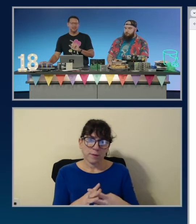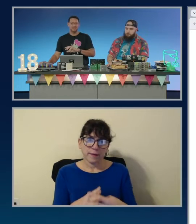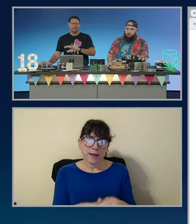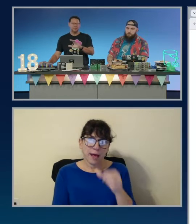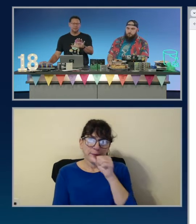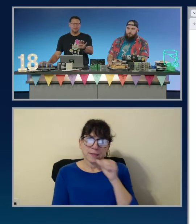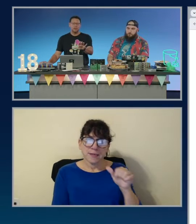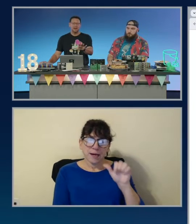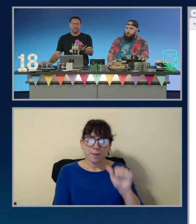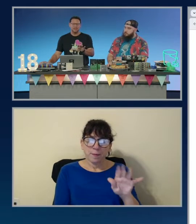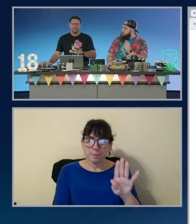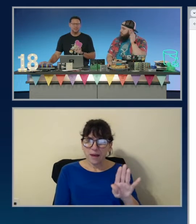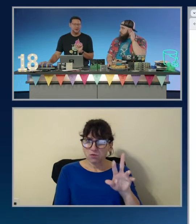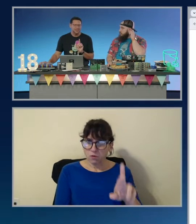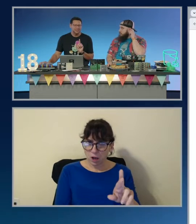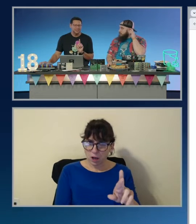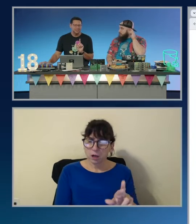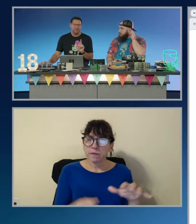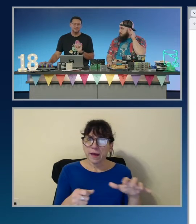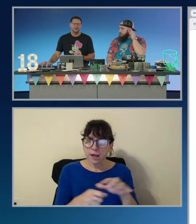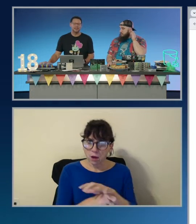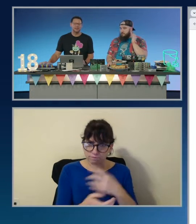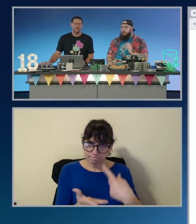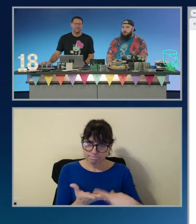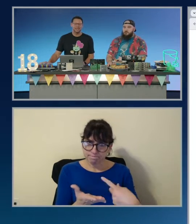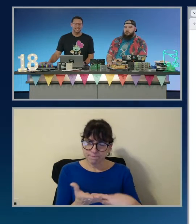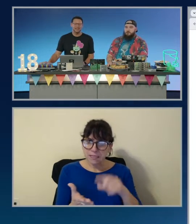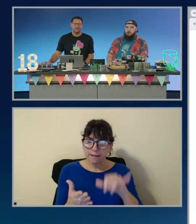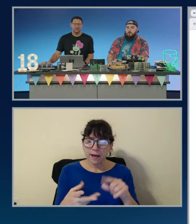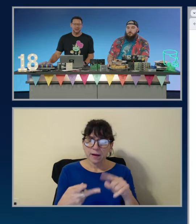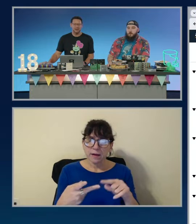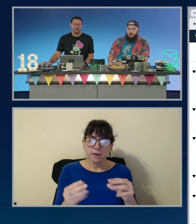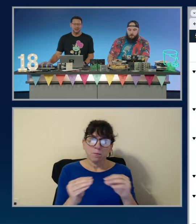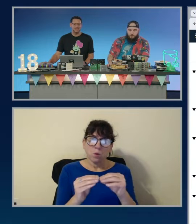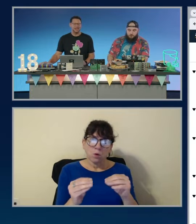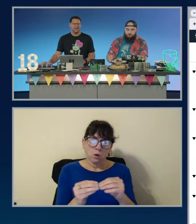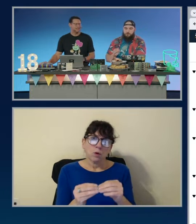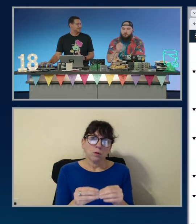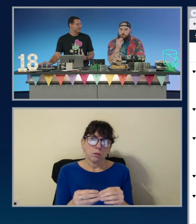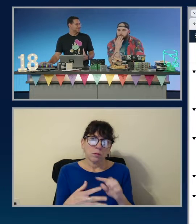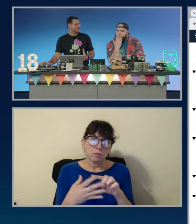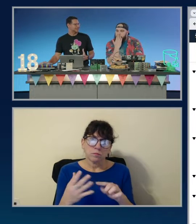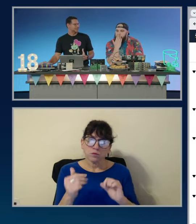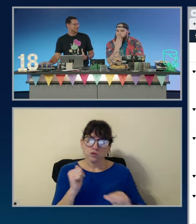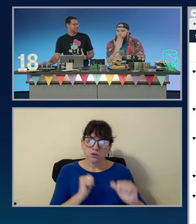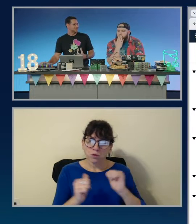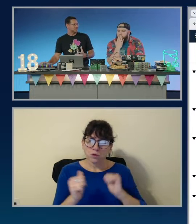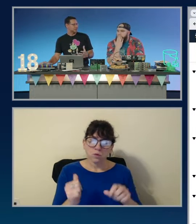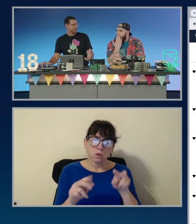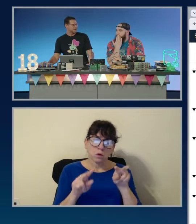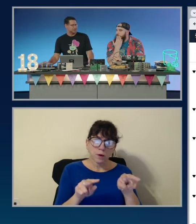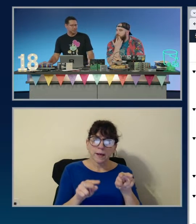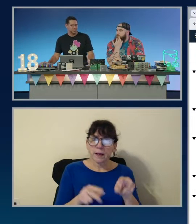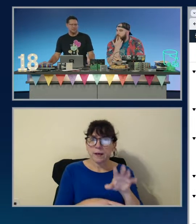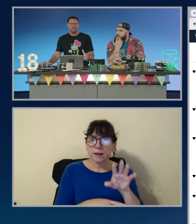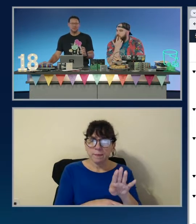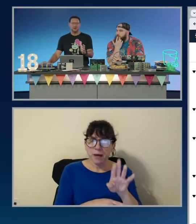that. They also have more episodes, but we're going to go ahead and take a look at Bedrock and what that is.